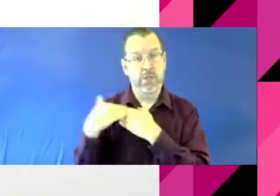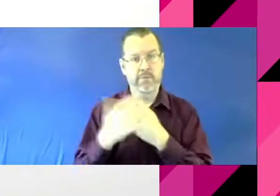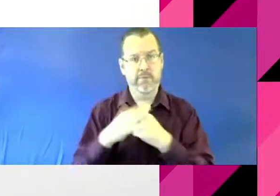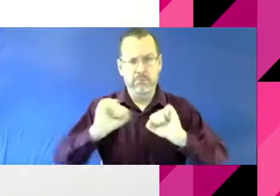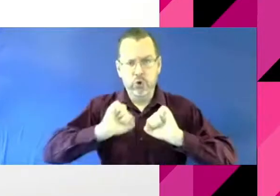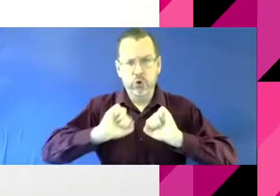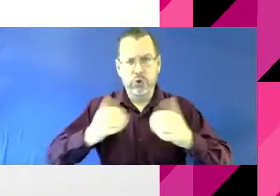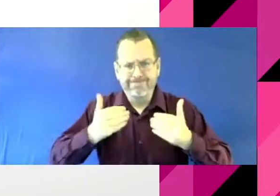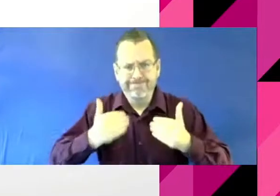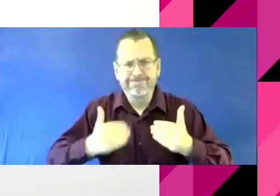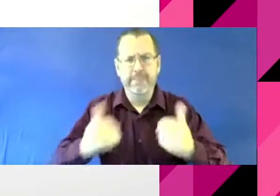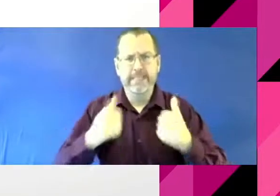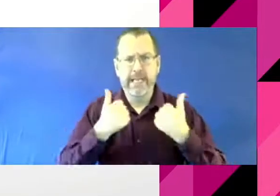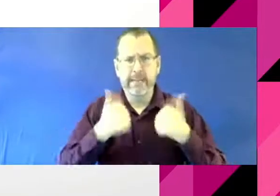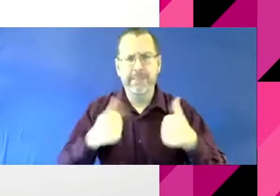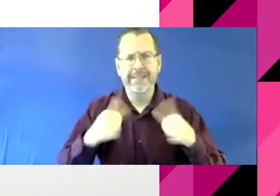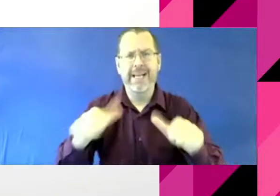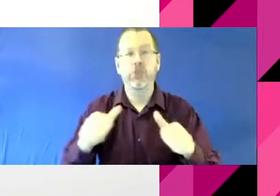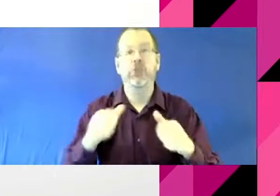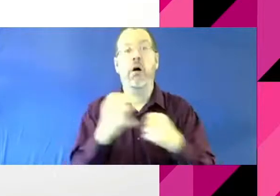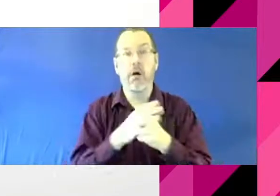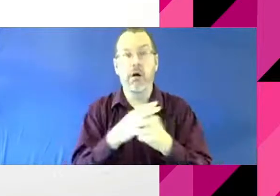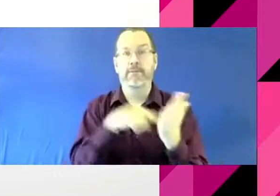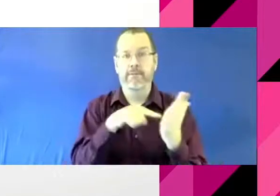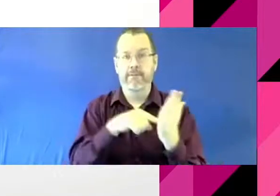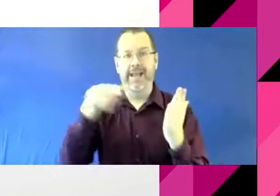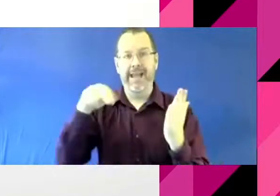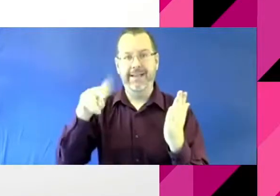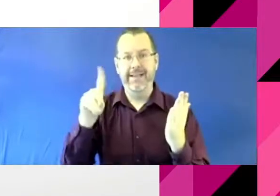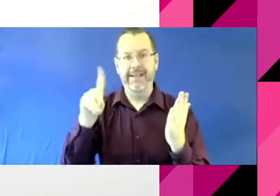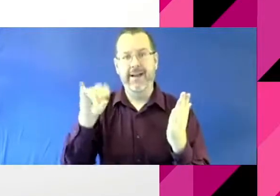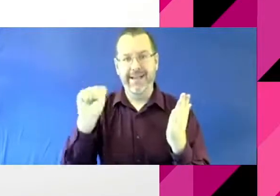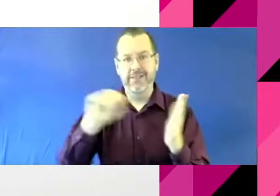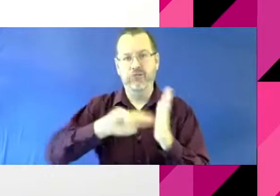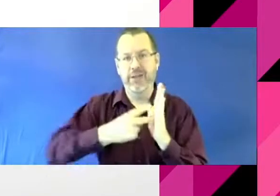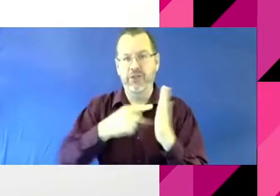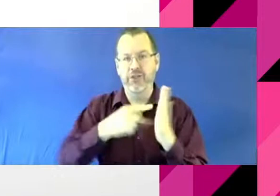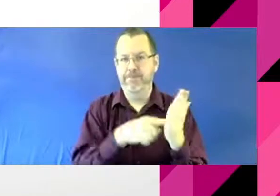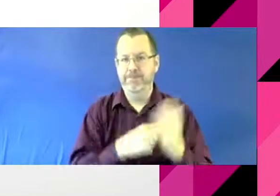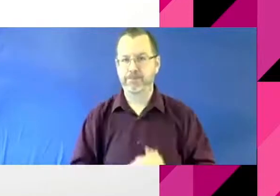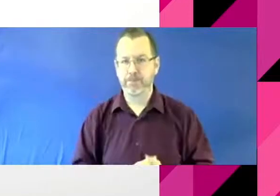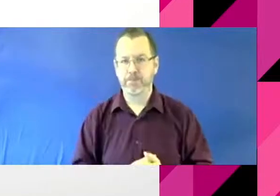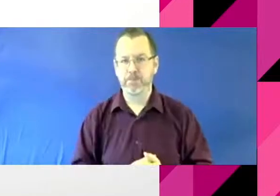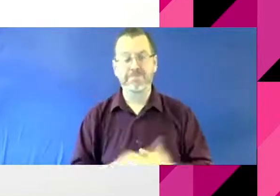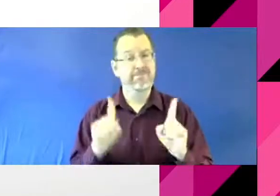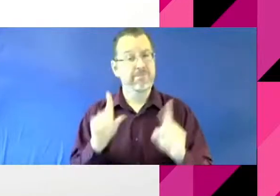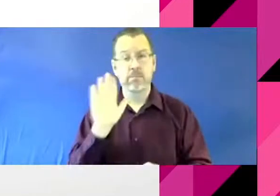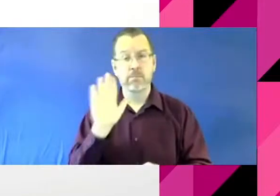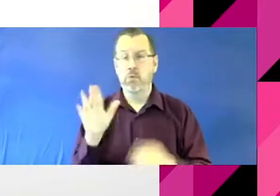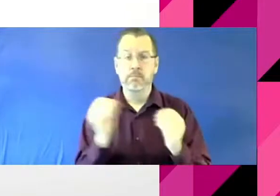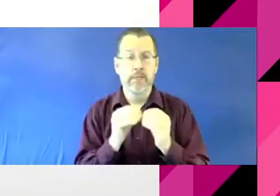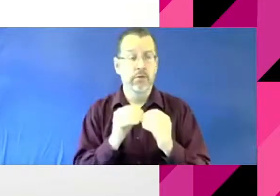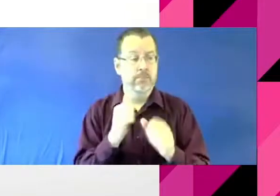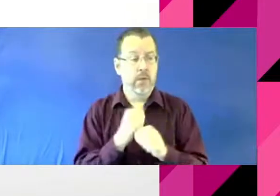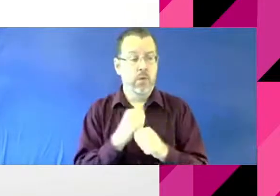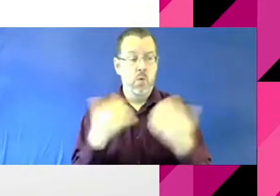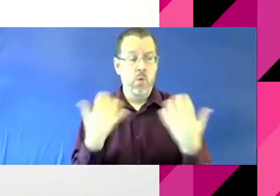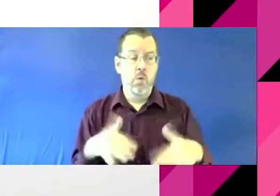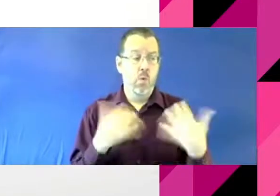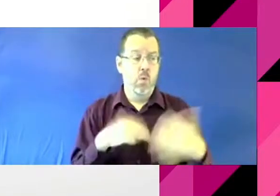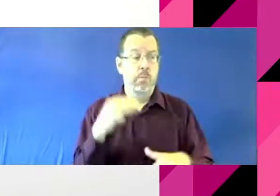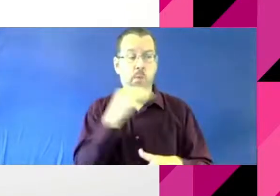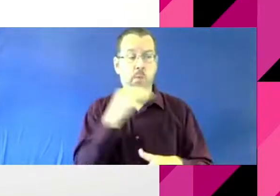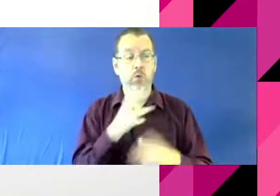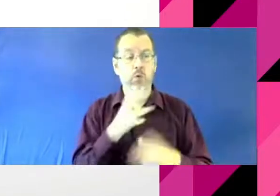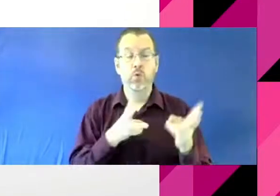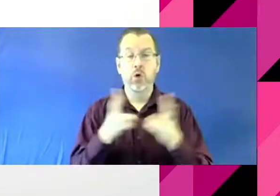of our National Disability Inclusion Strategy. I have to mention the work, the important work that the